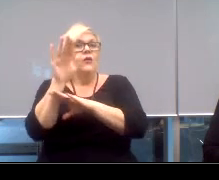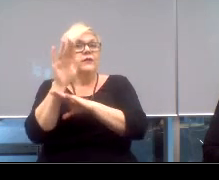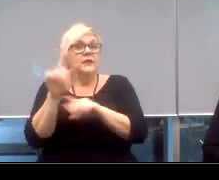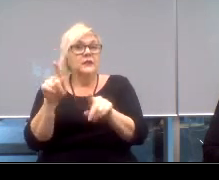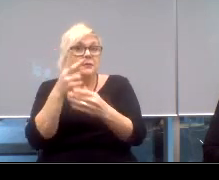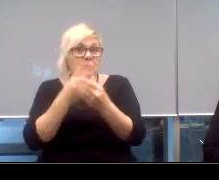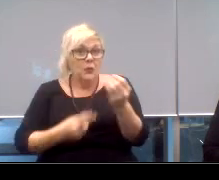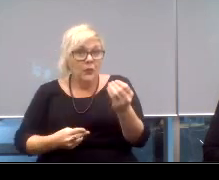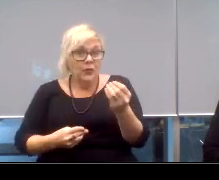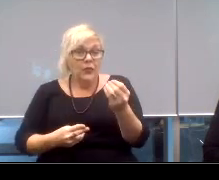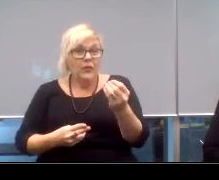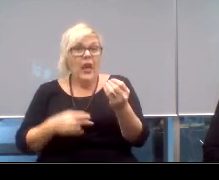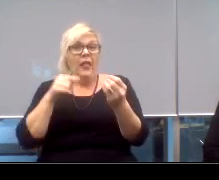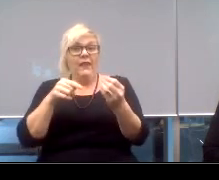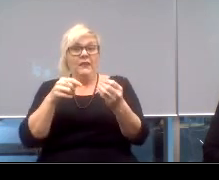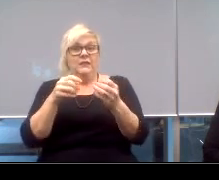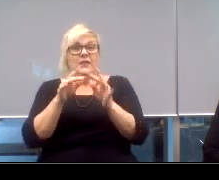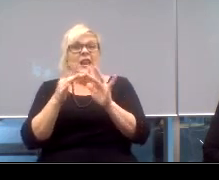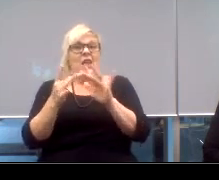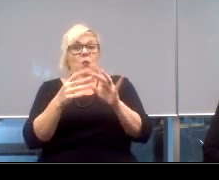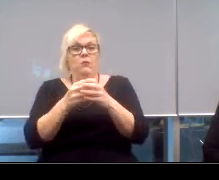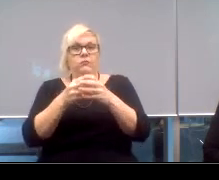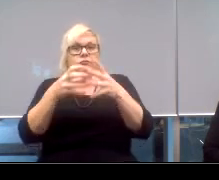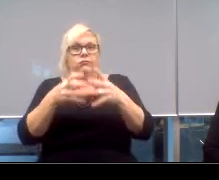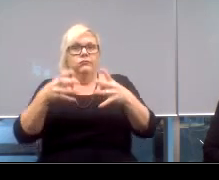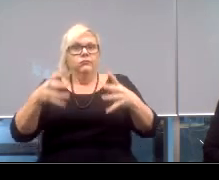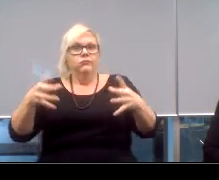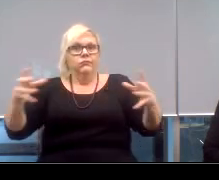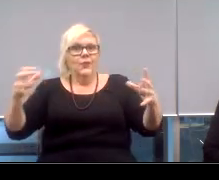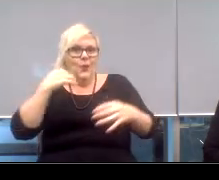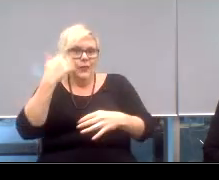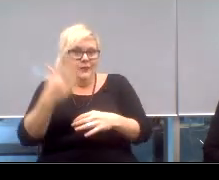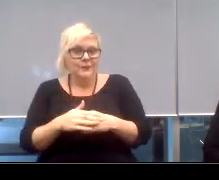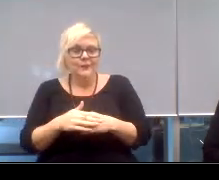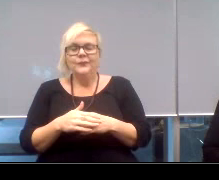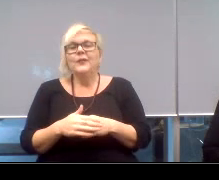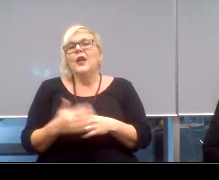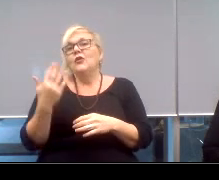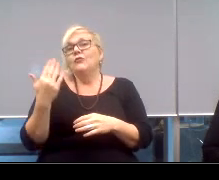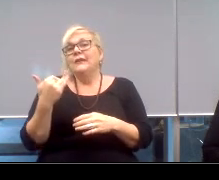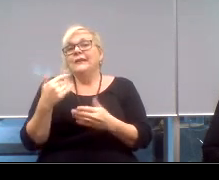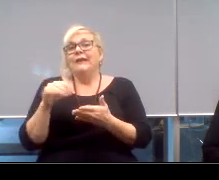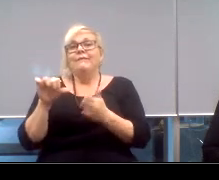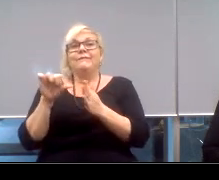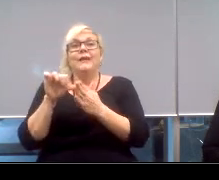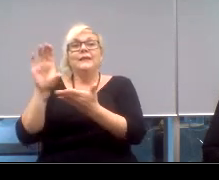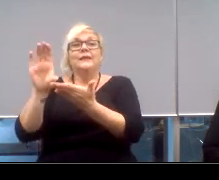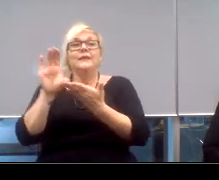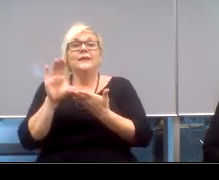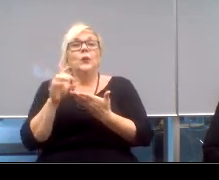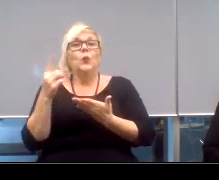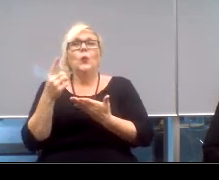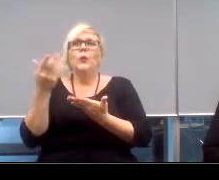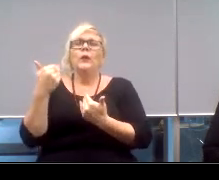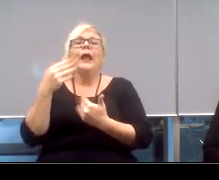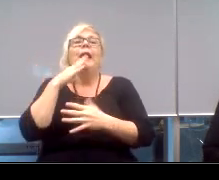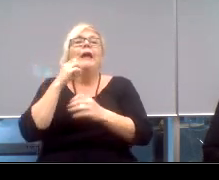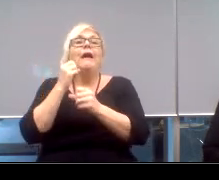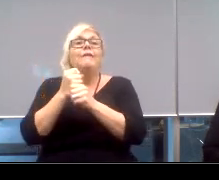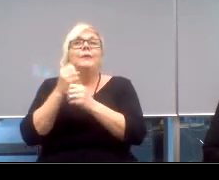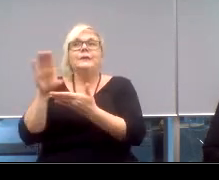Many of you would be aware that we were recently funded by the government to put together